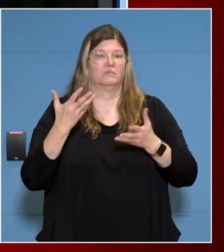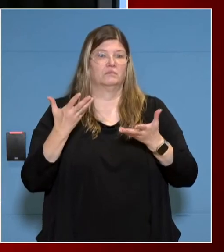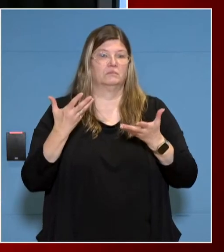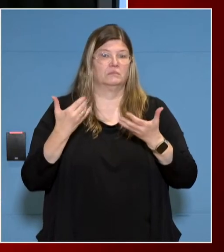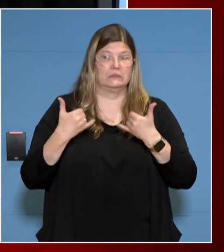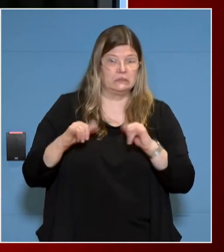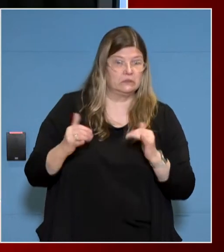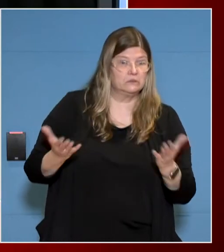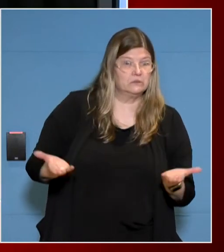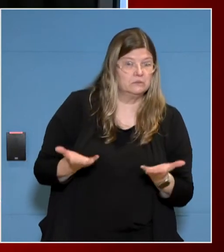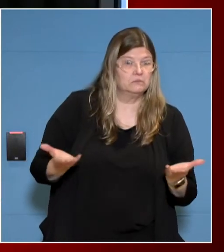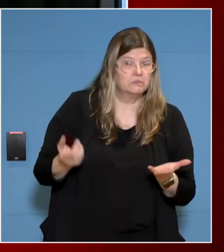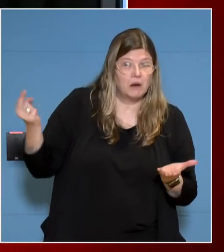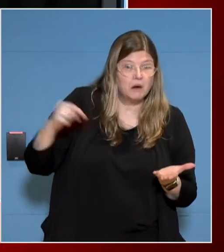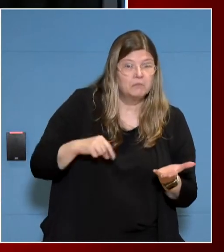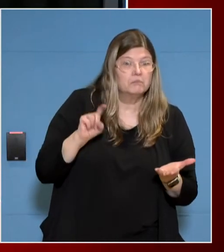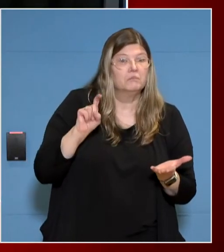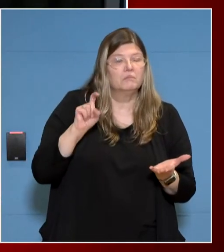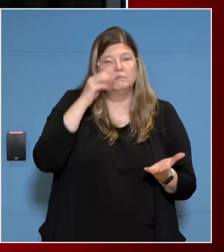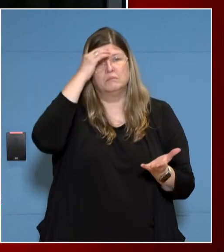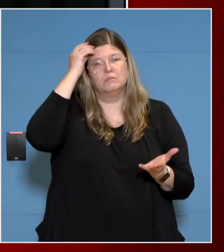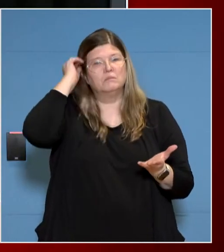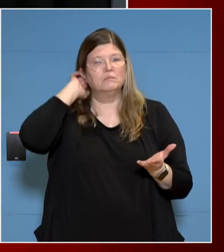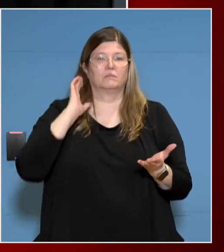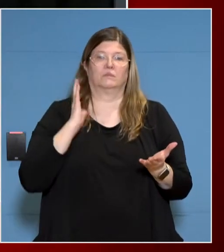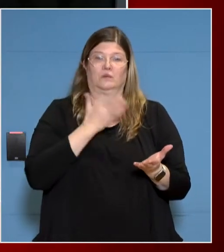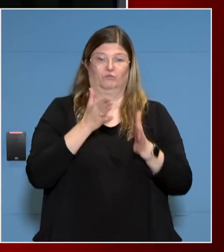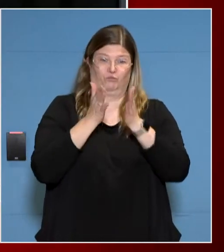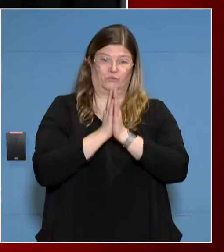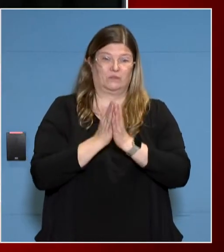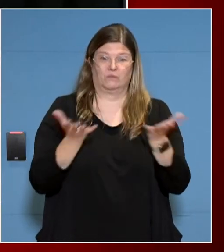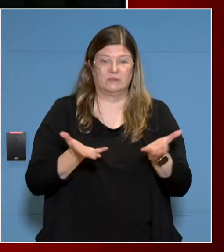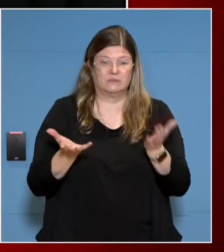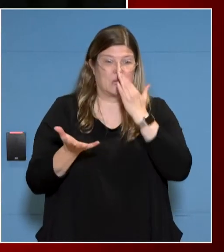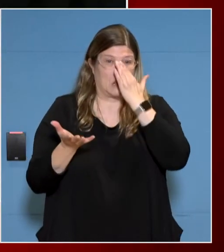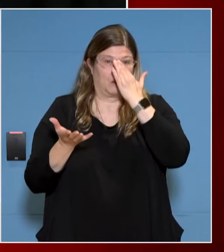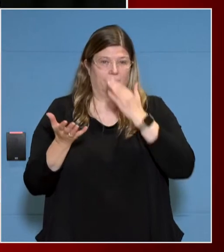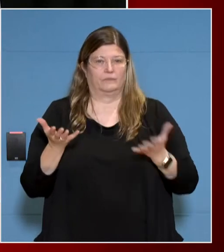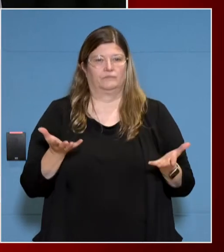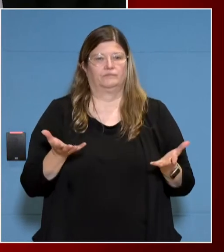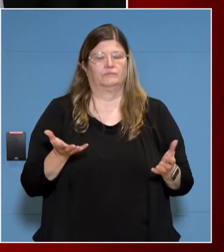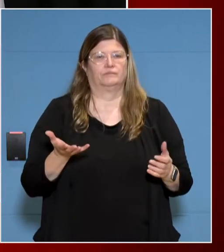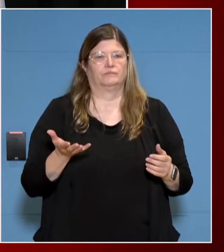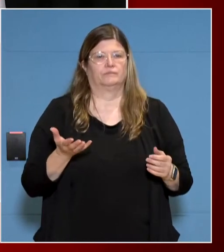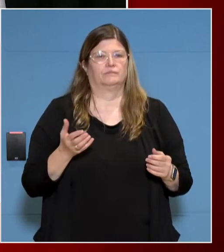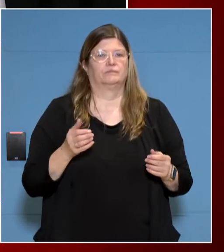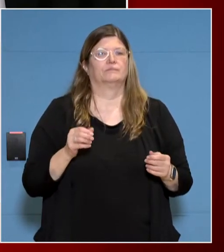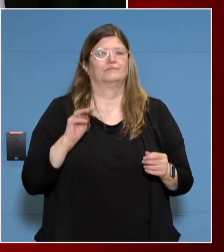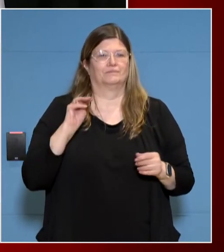Yeah, Perry. So our request, the request from the Metropolitan Police Department, was for 500 Guard personnel.